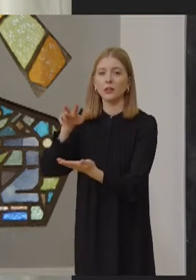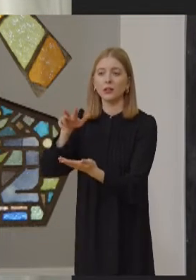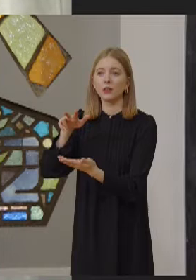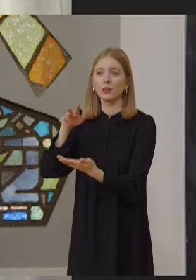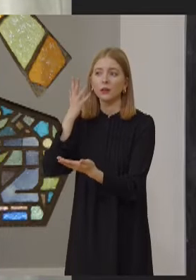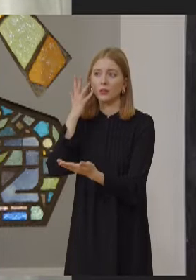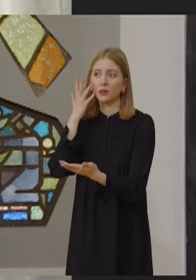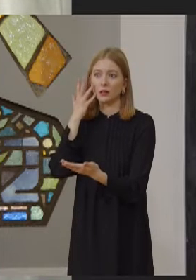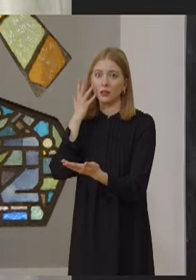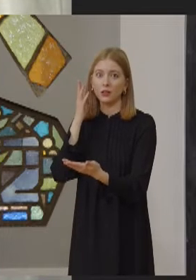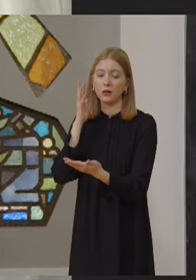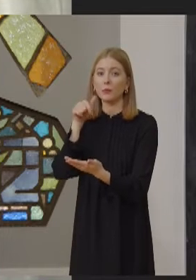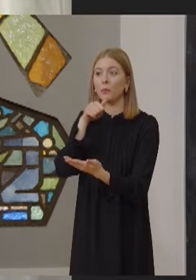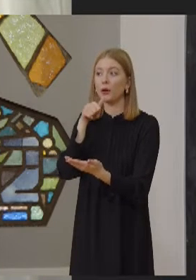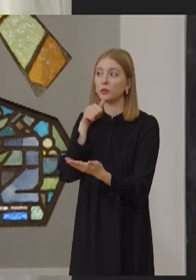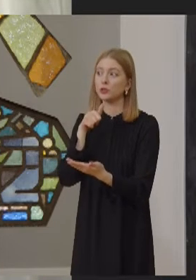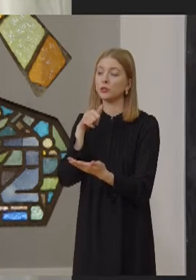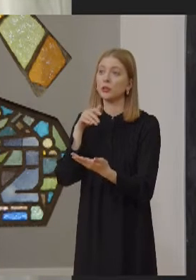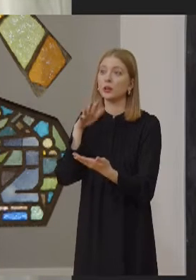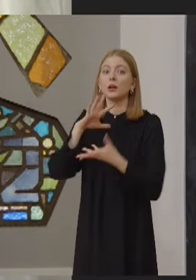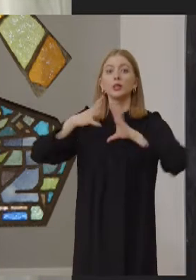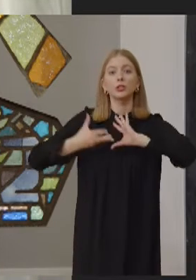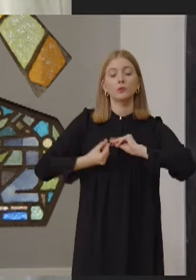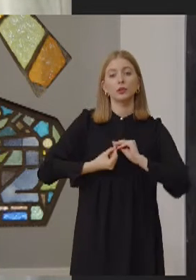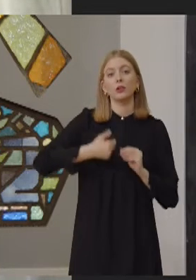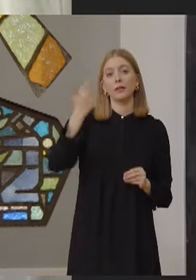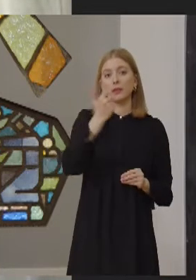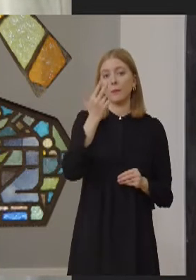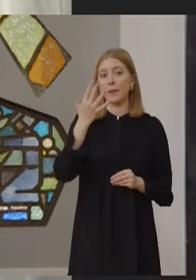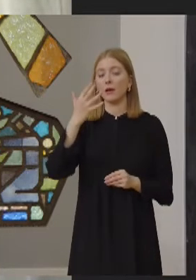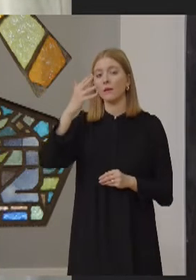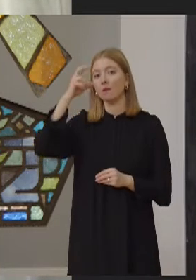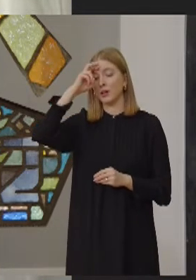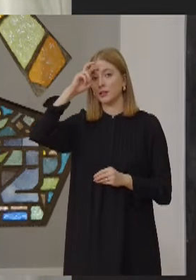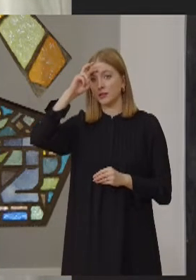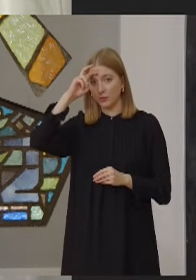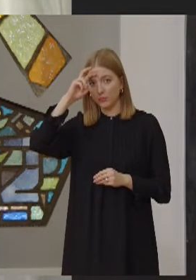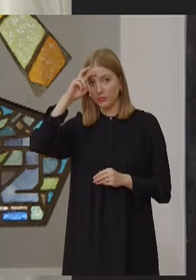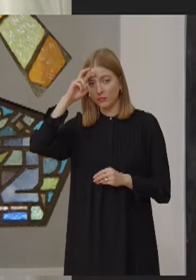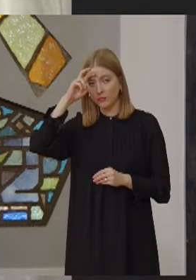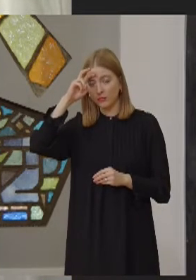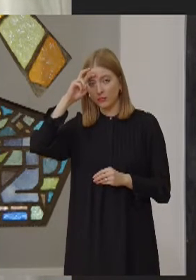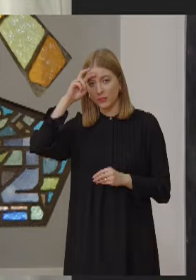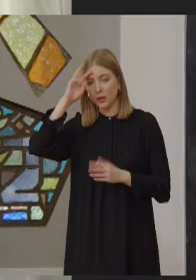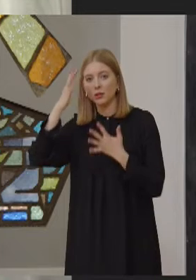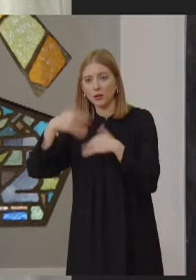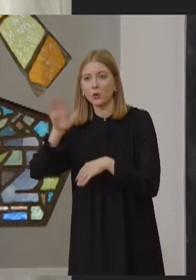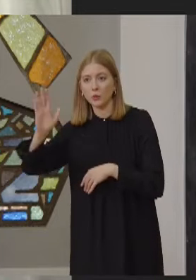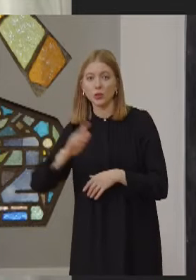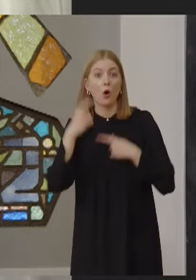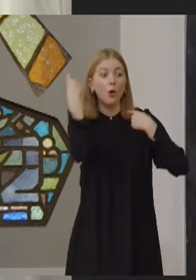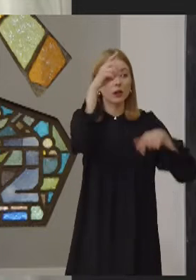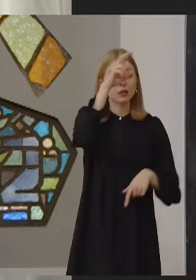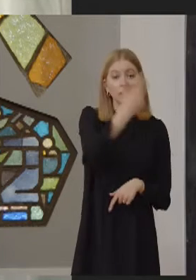would be number 35 if it ratified the convention. Only six EU member